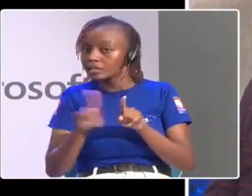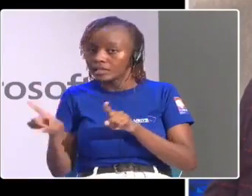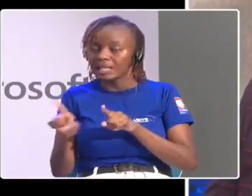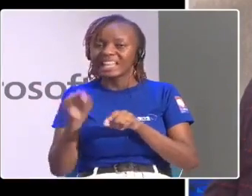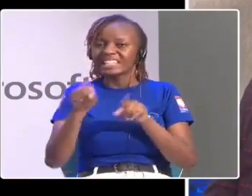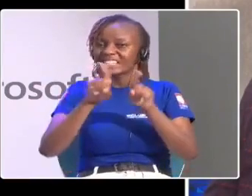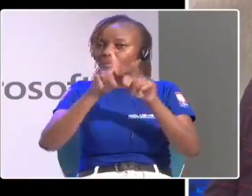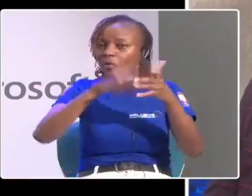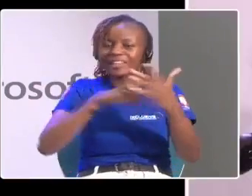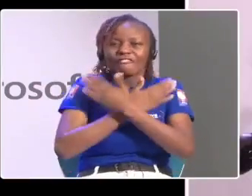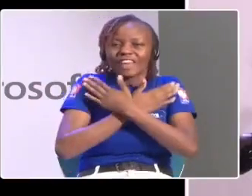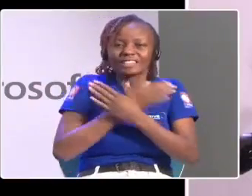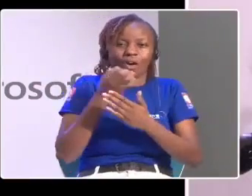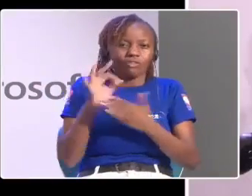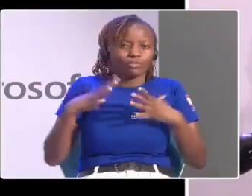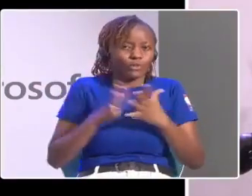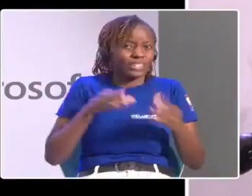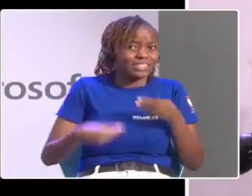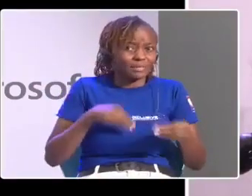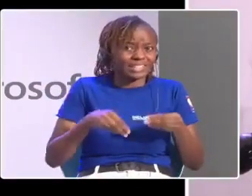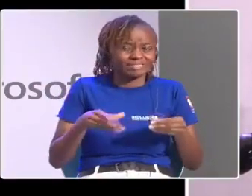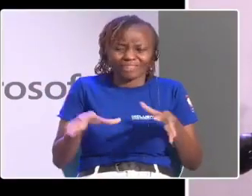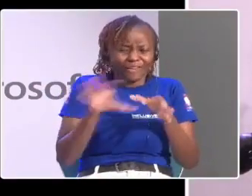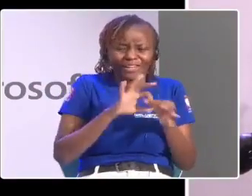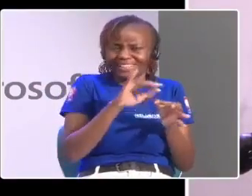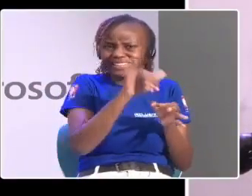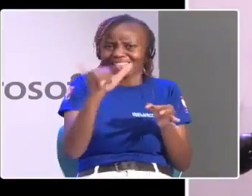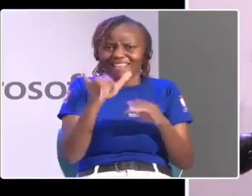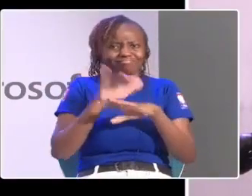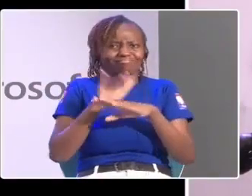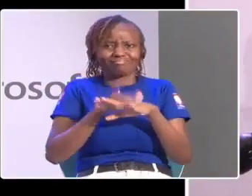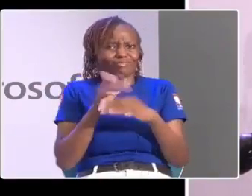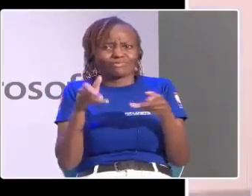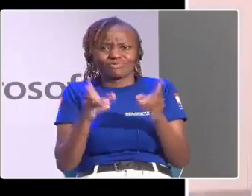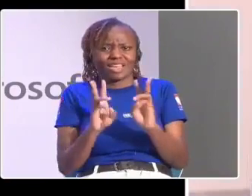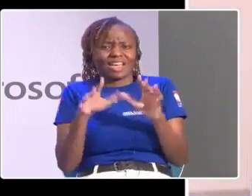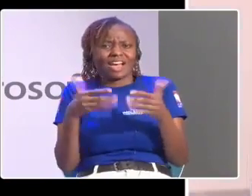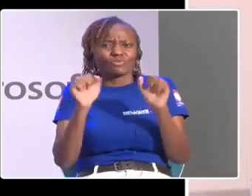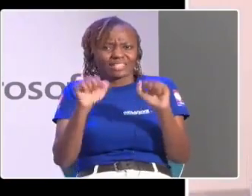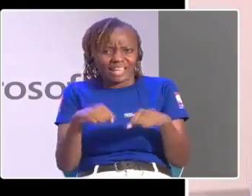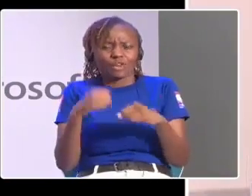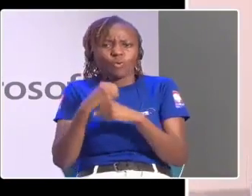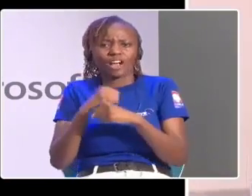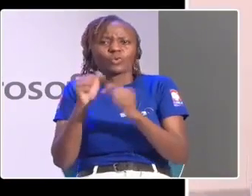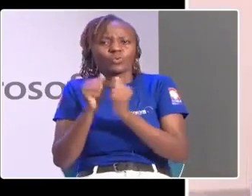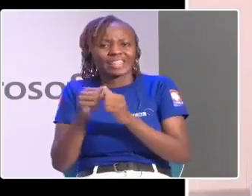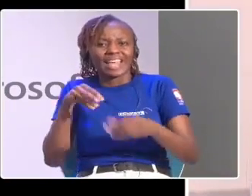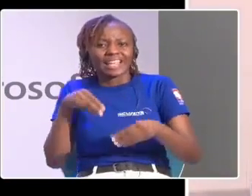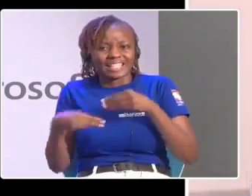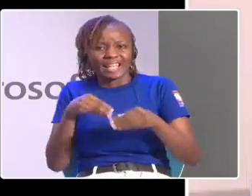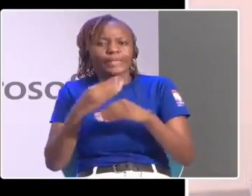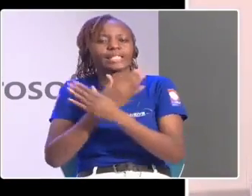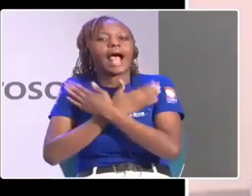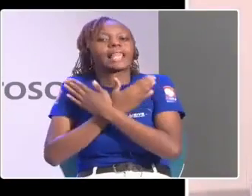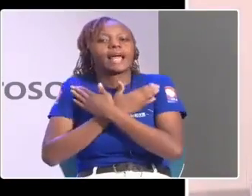it's been a very interesting dance of how do we work with the Disability Alliance to sort of give us